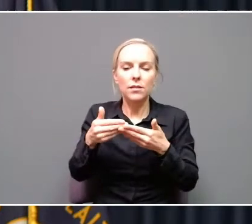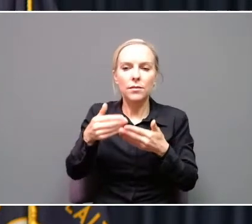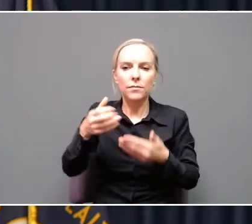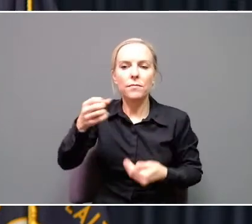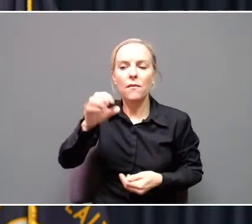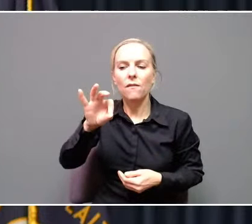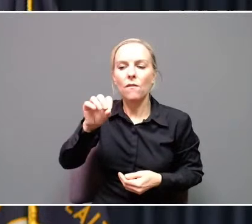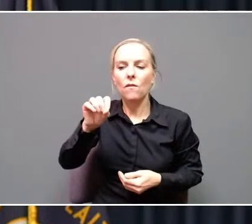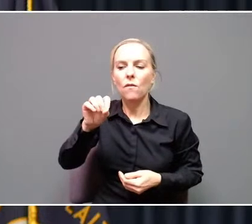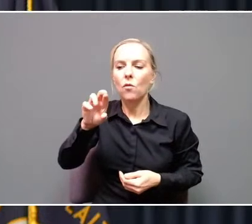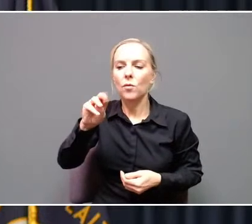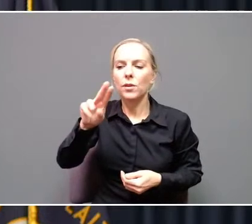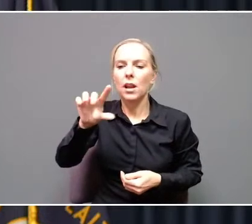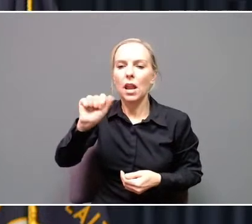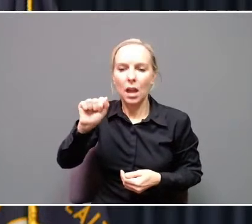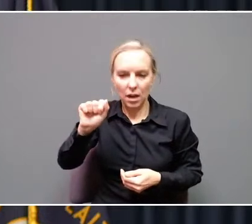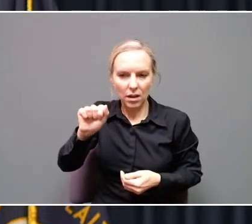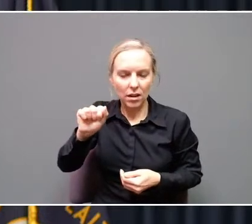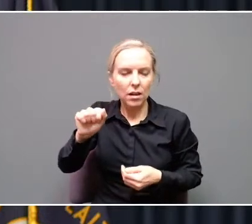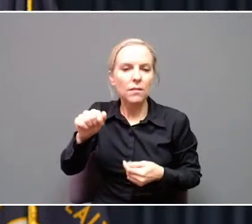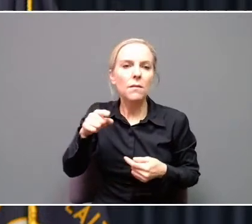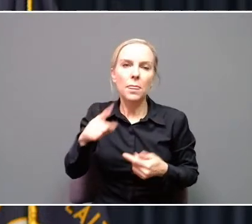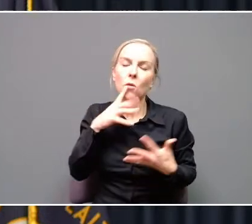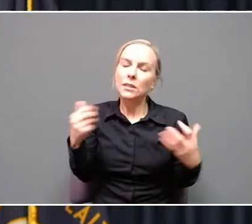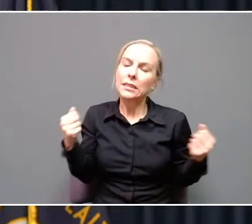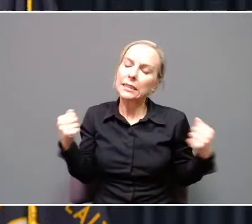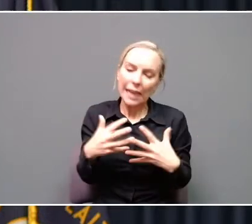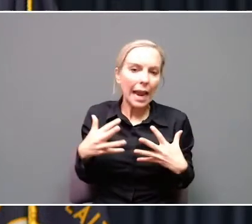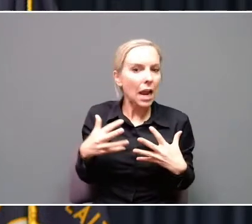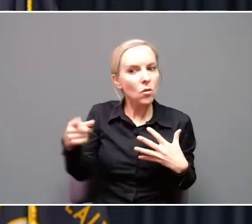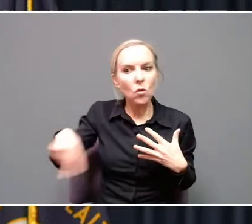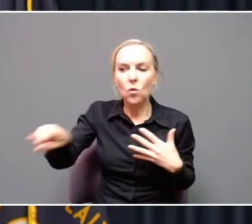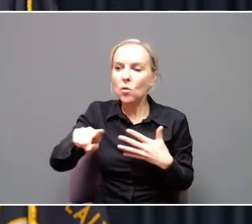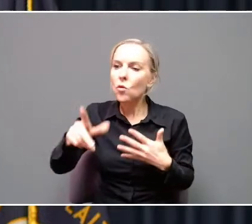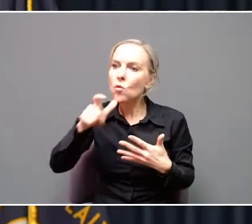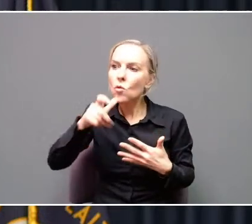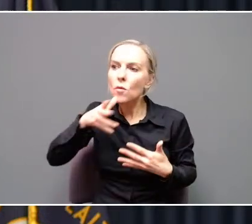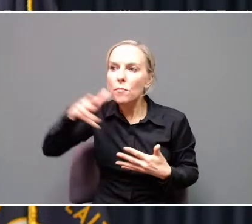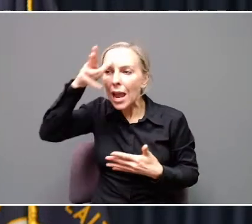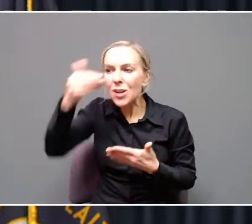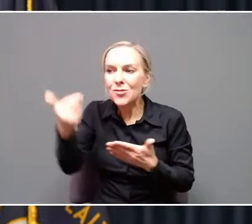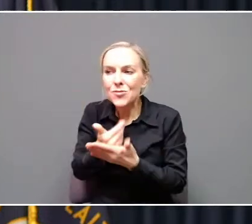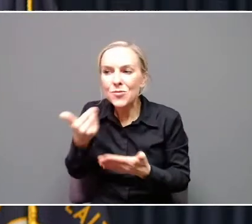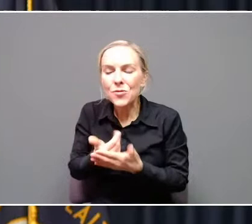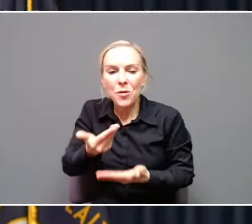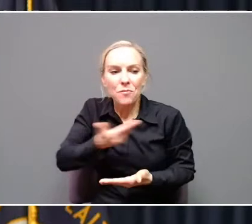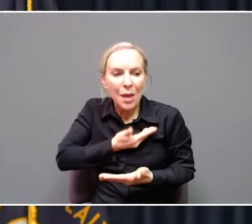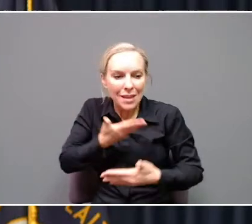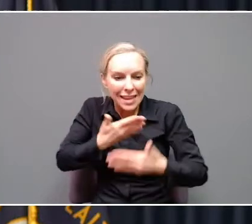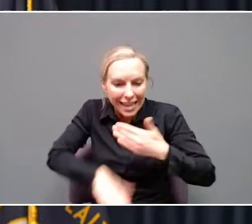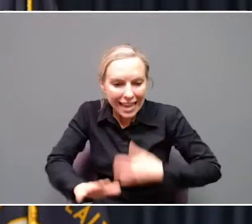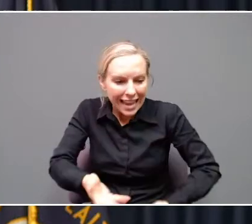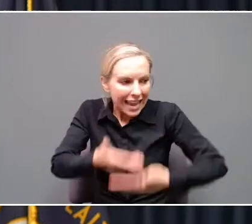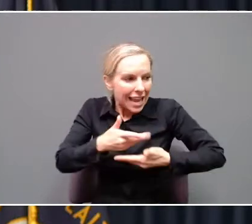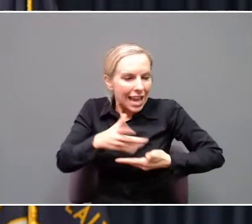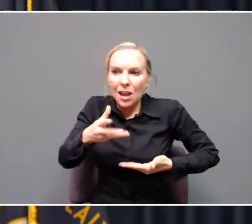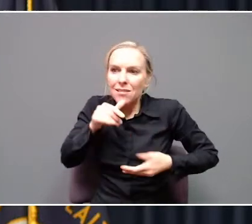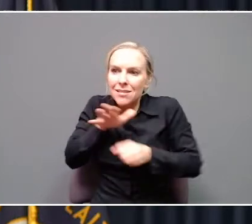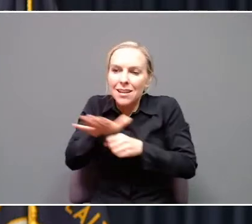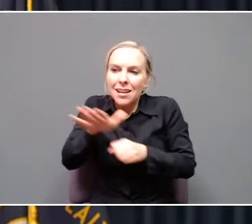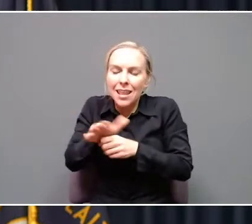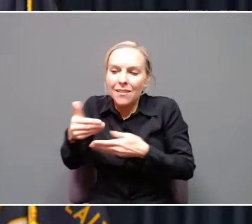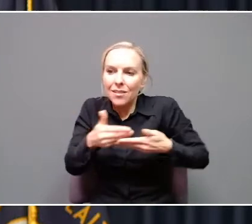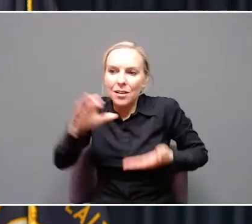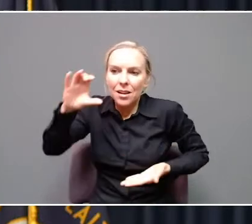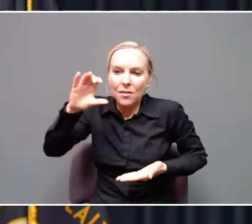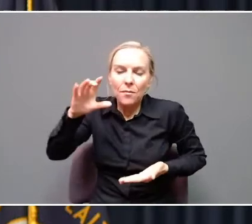of Kentuckians, and it's got to scare a lot of new parents or parents of very young children. The order activated state price gouging